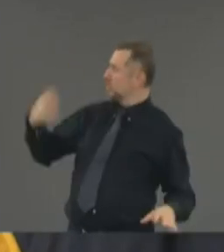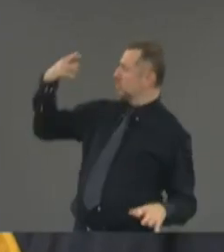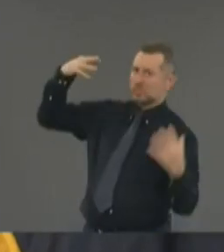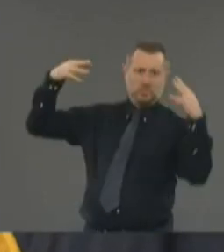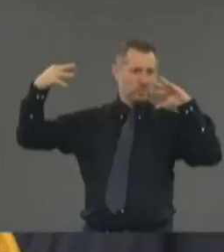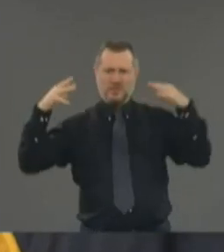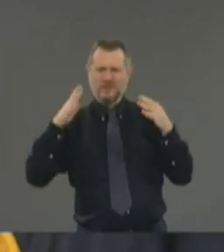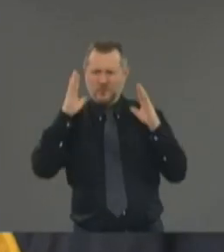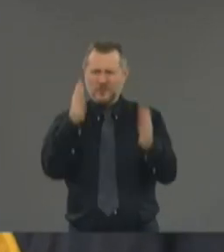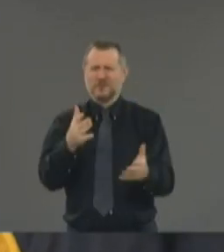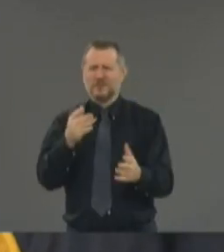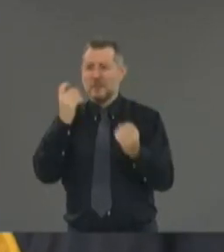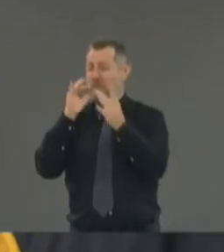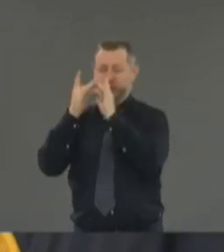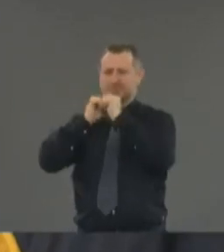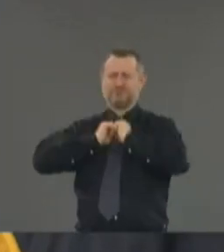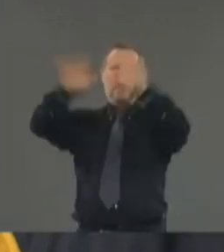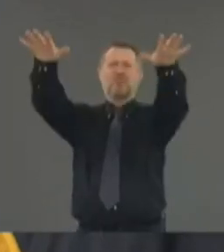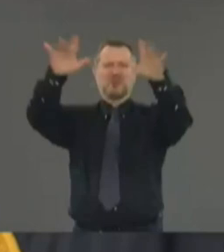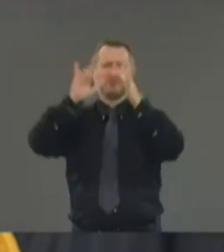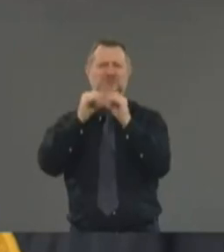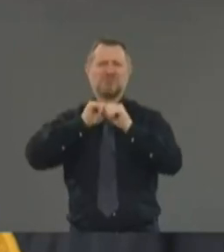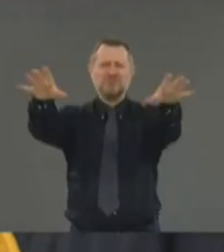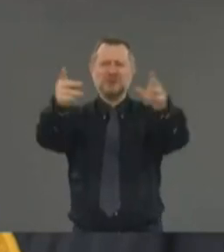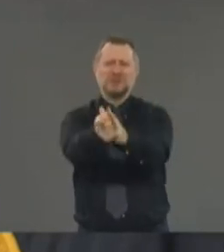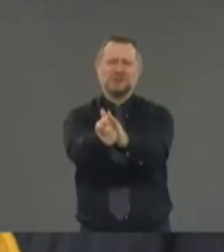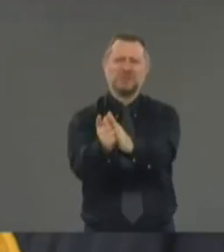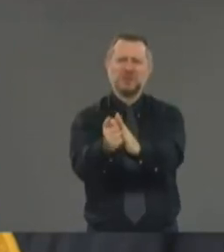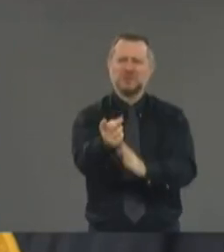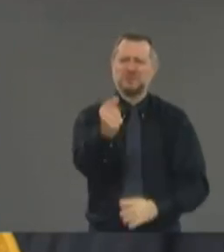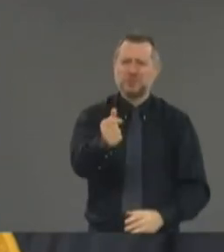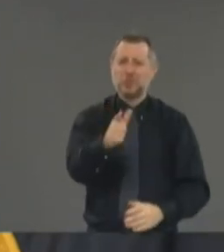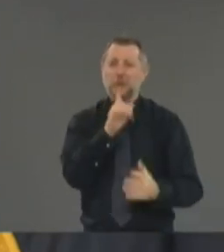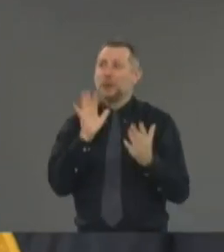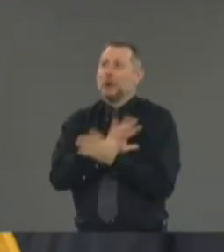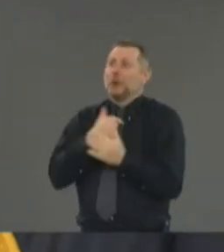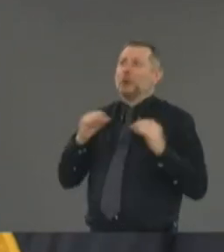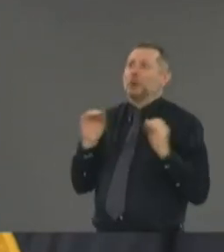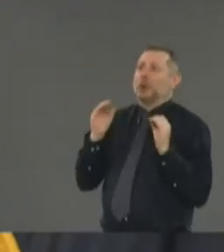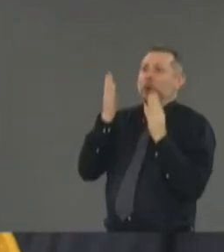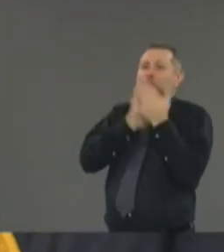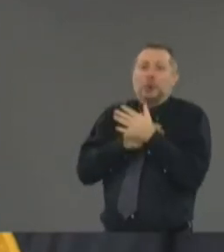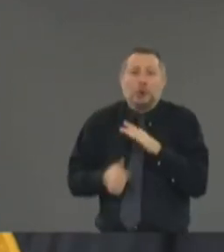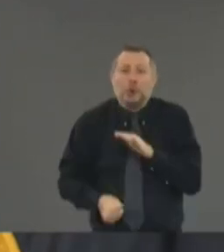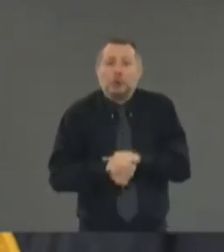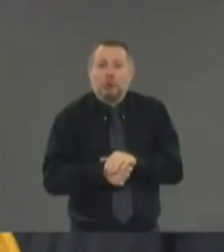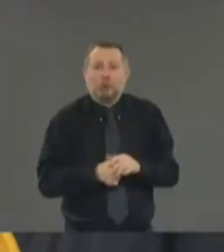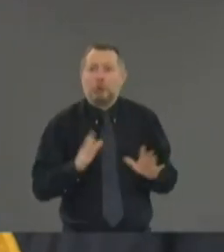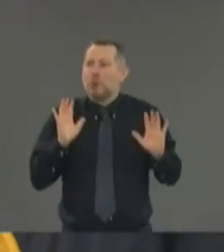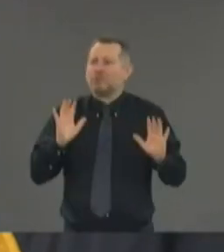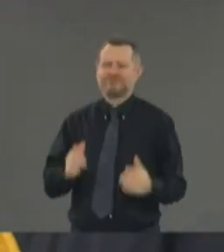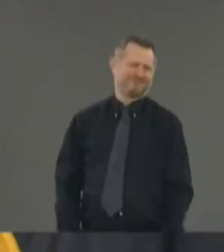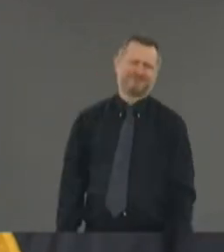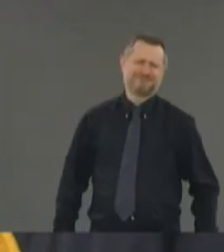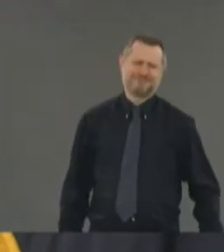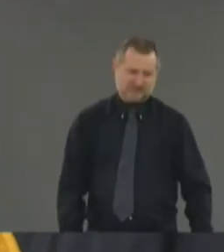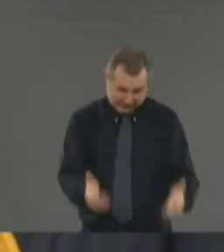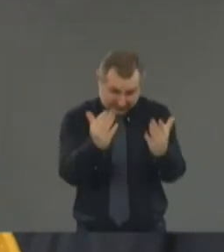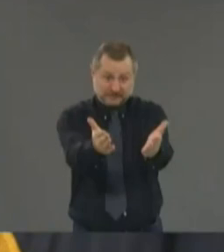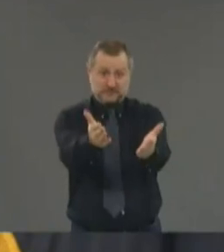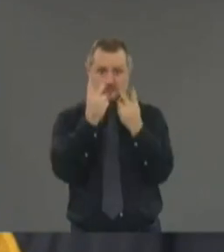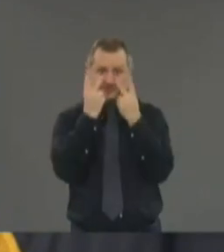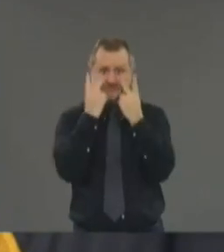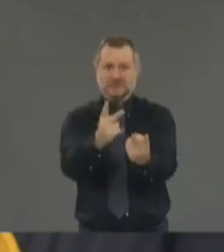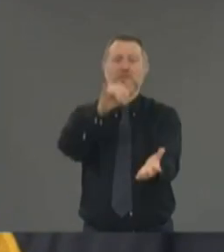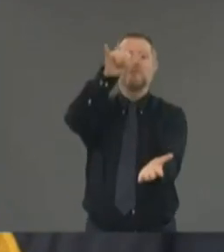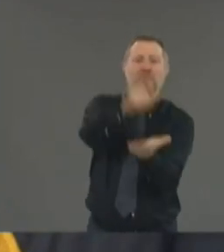So there is no pretense or hiding or maybe I'll get away with something. There's no getting away with anything. It's all on